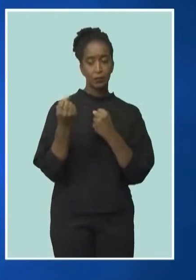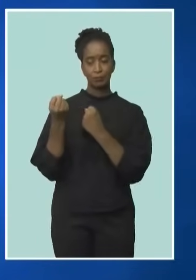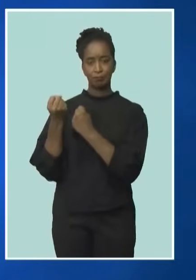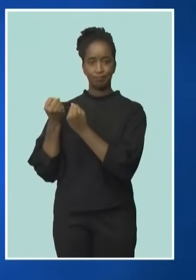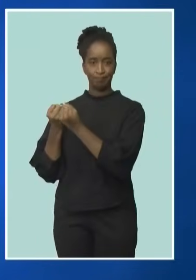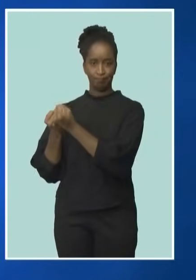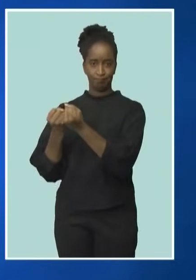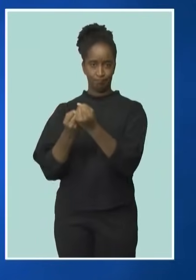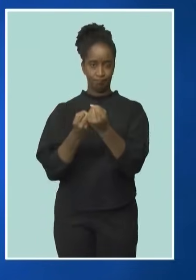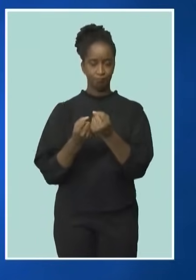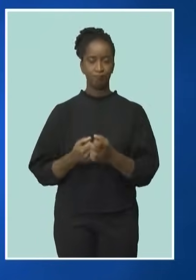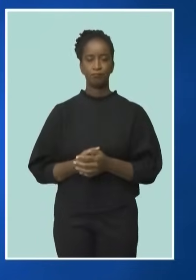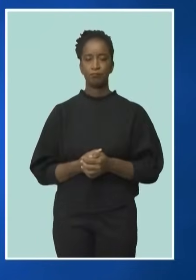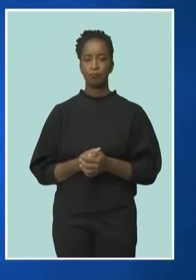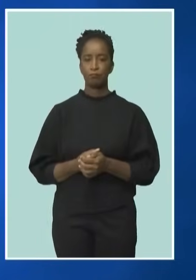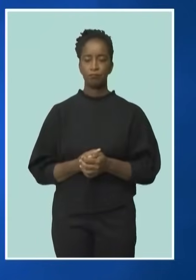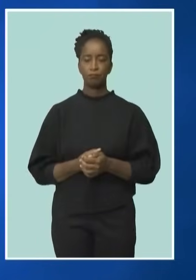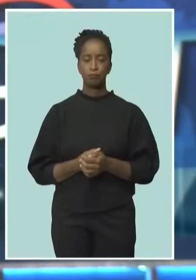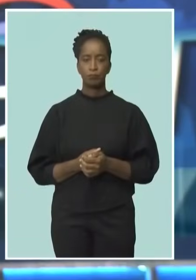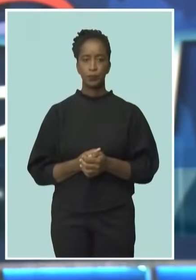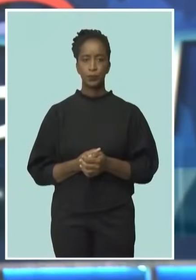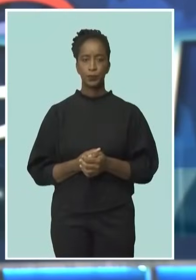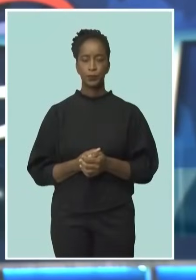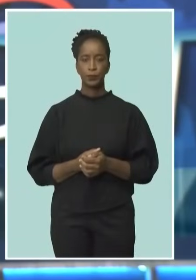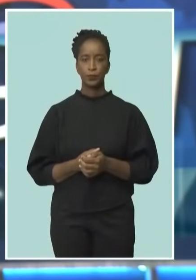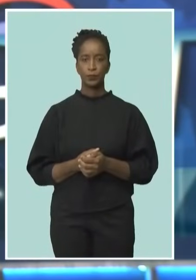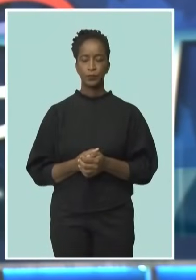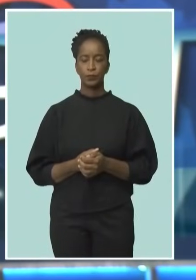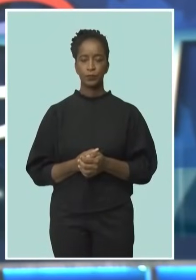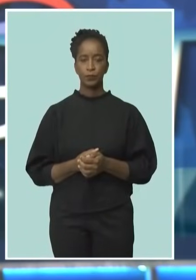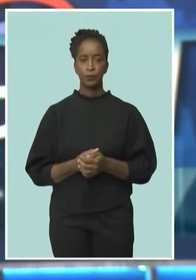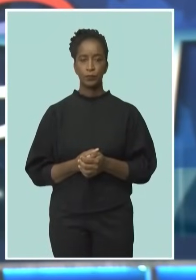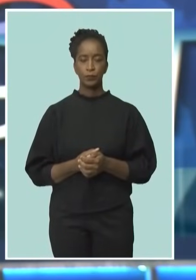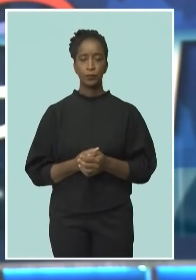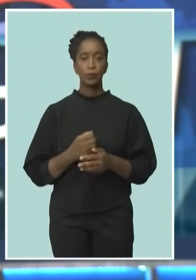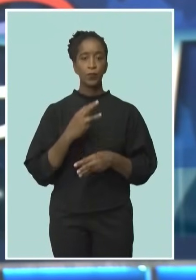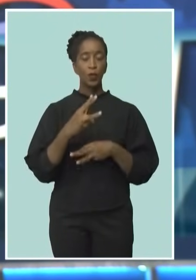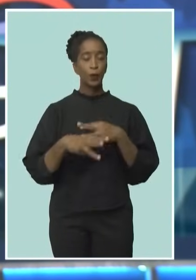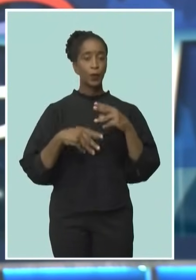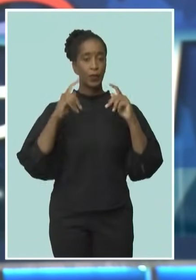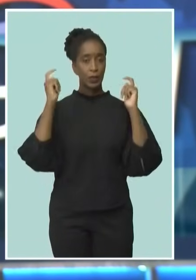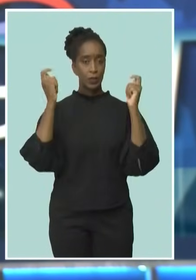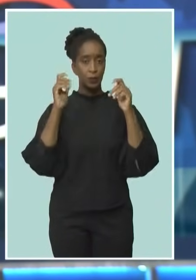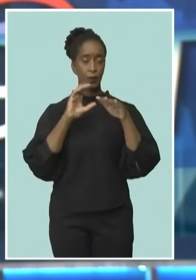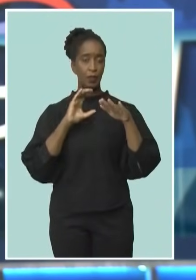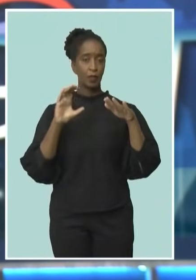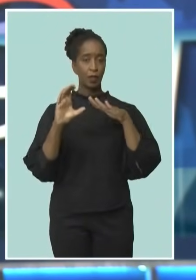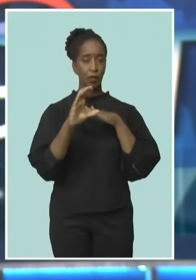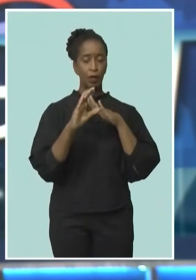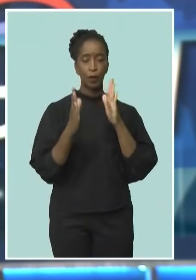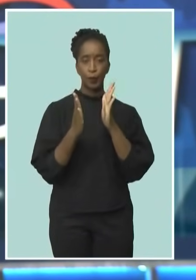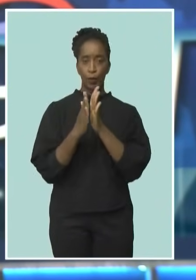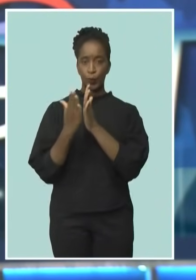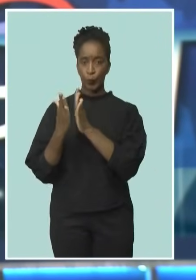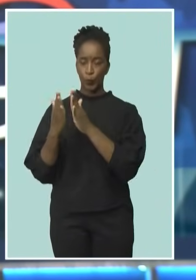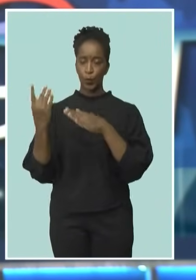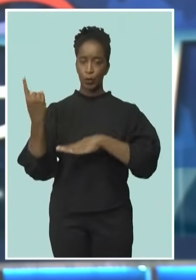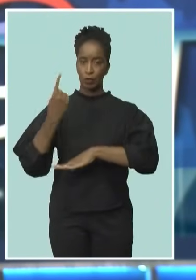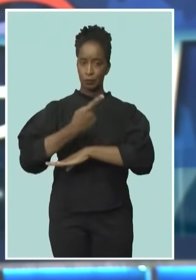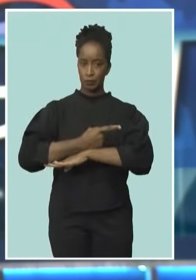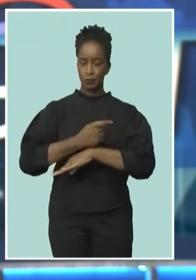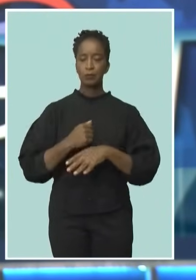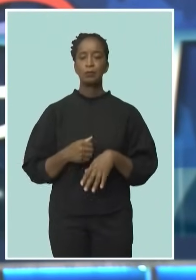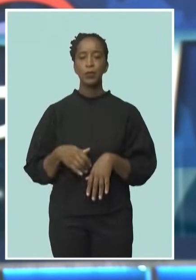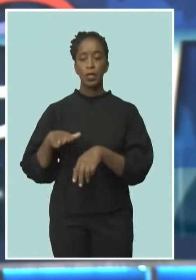Henry, CBC News. As the world celebrates Caribbean Literature Day, a call is being made for all